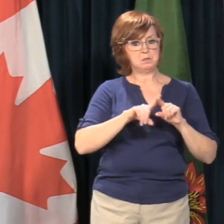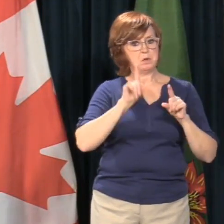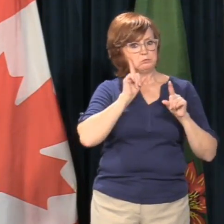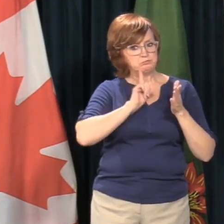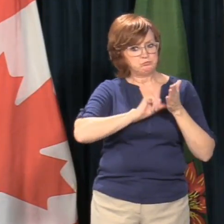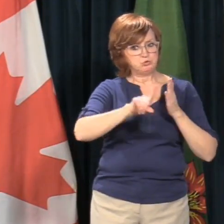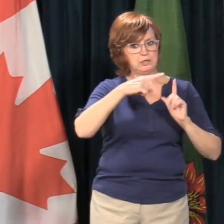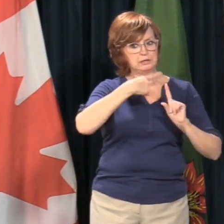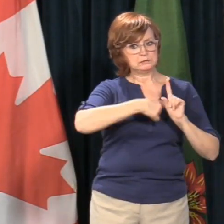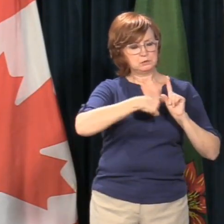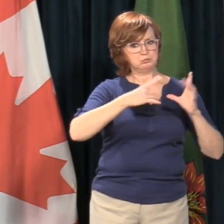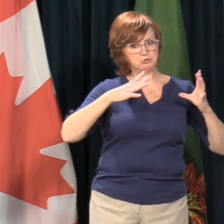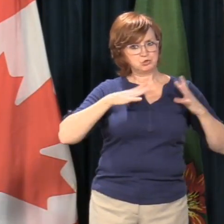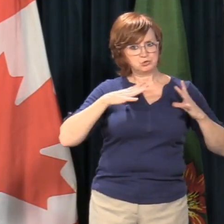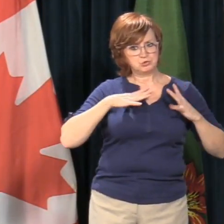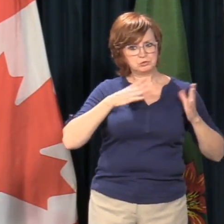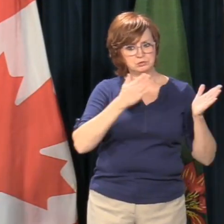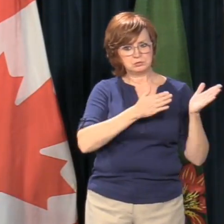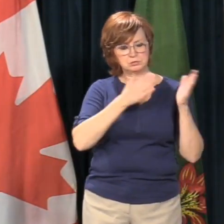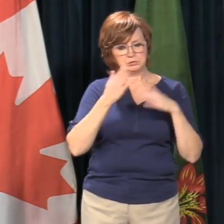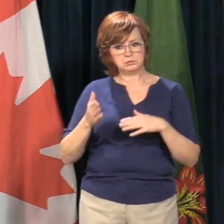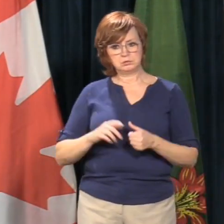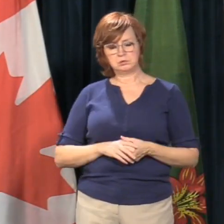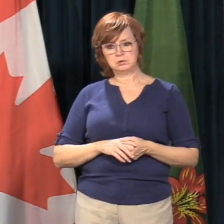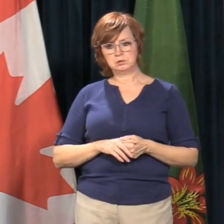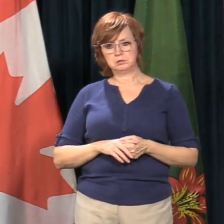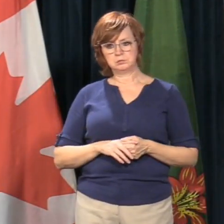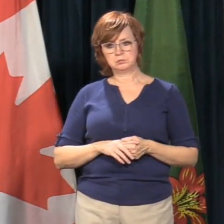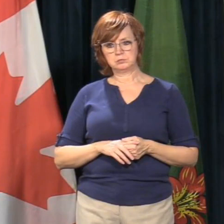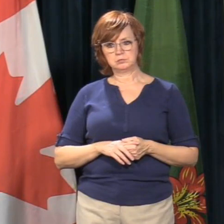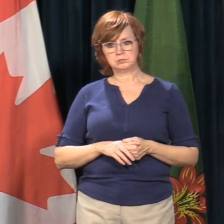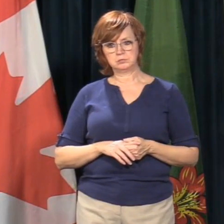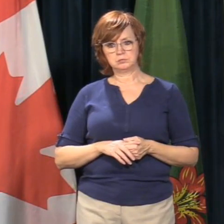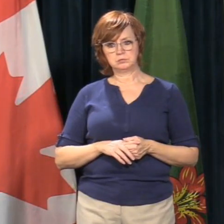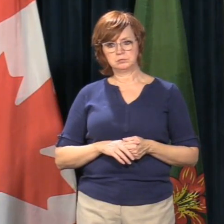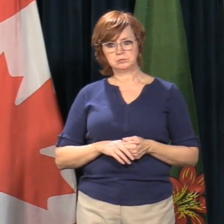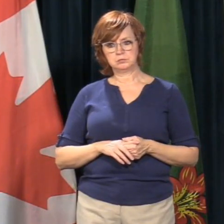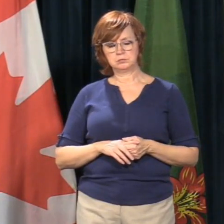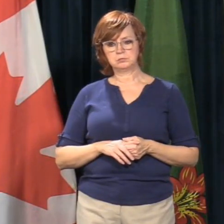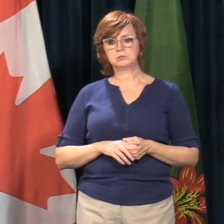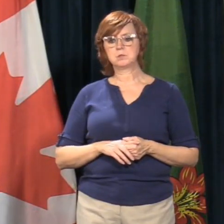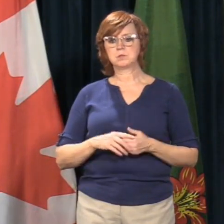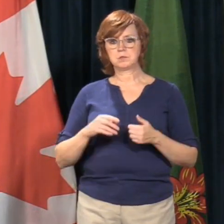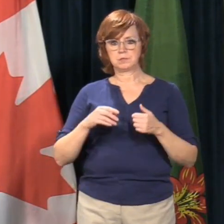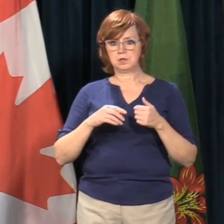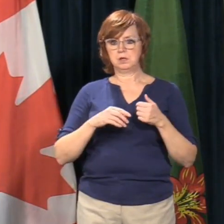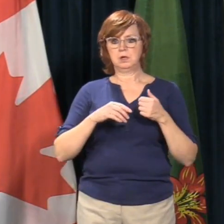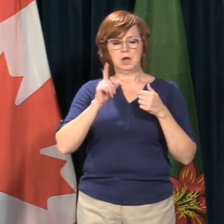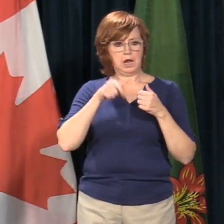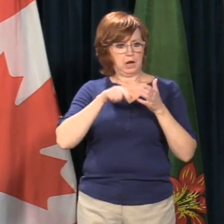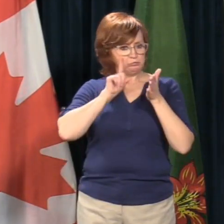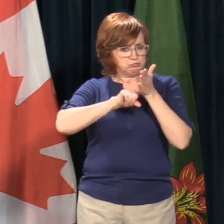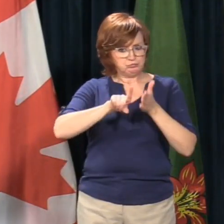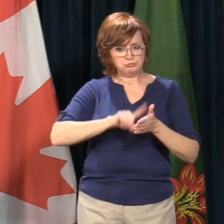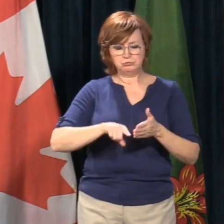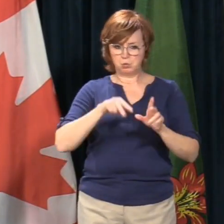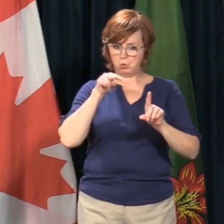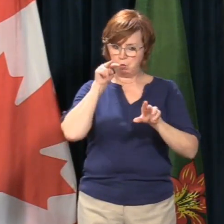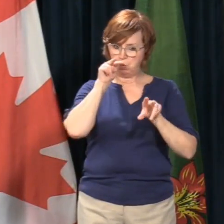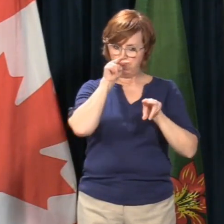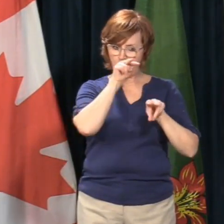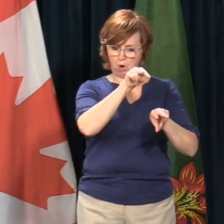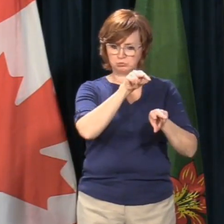and they are, for example, non-verbal patients. We have some monitoring criteria to see to monitor